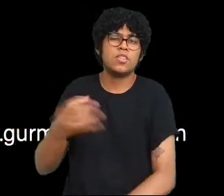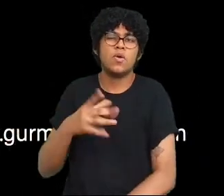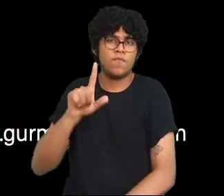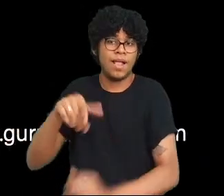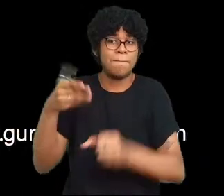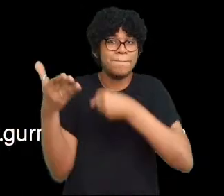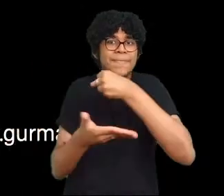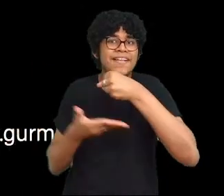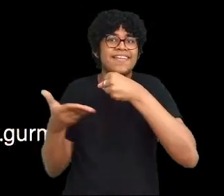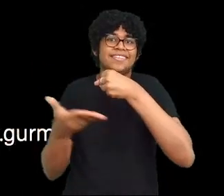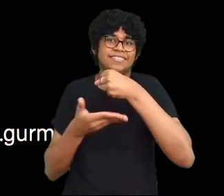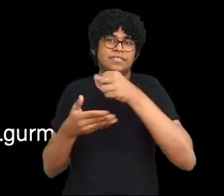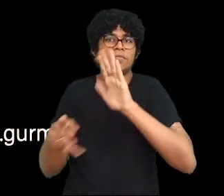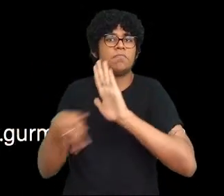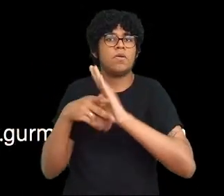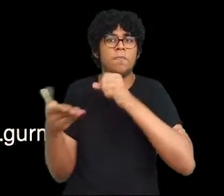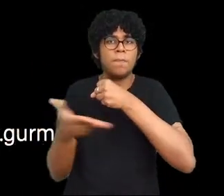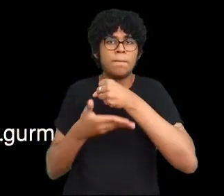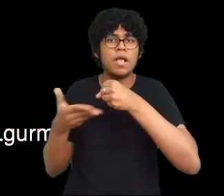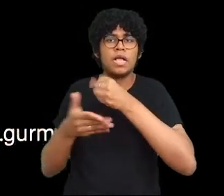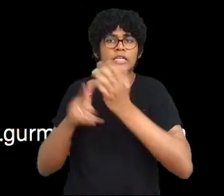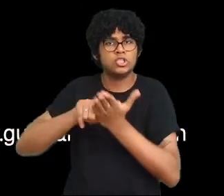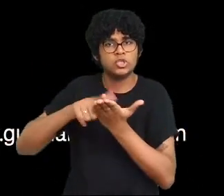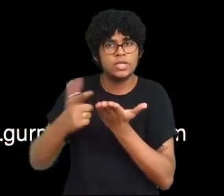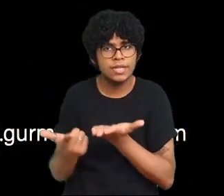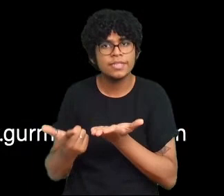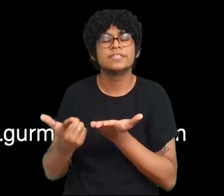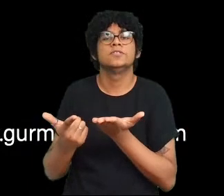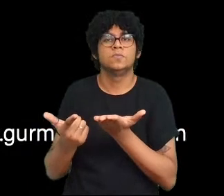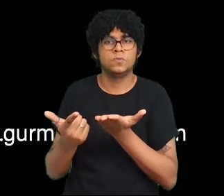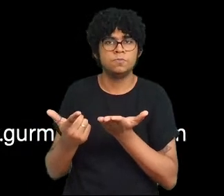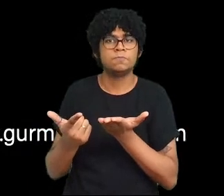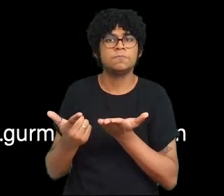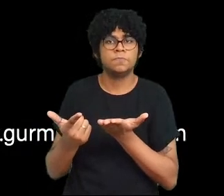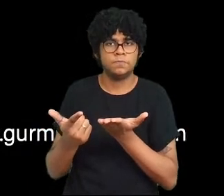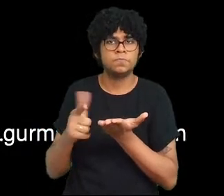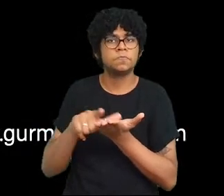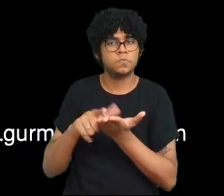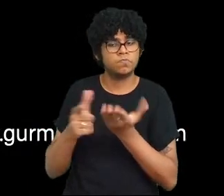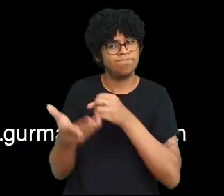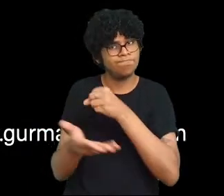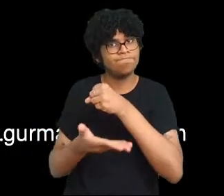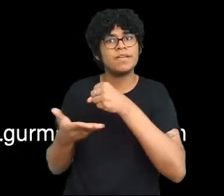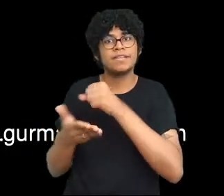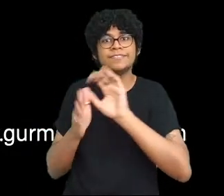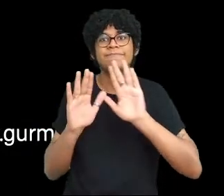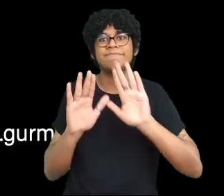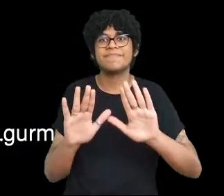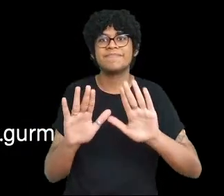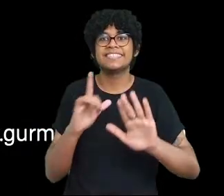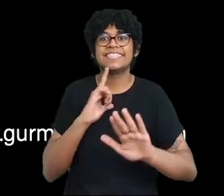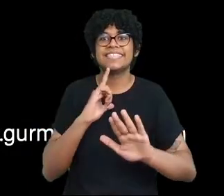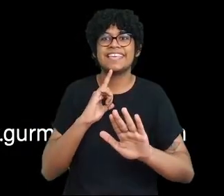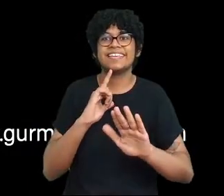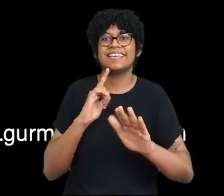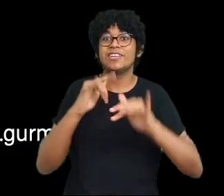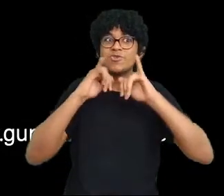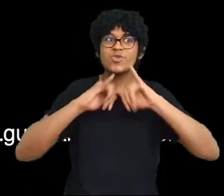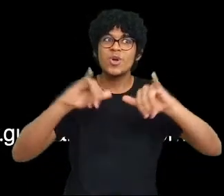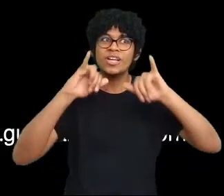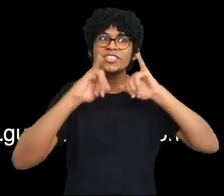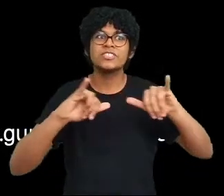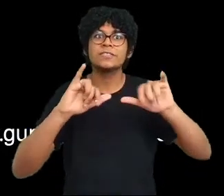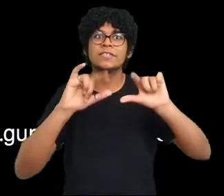not be that familiar with direct headlines and direct titles and key insights being